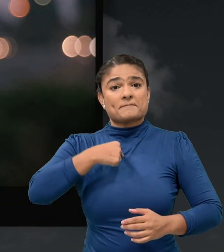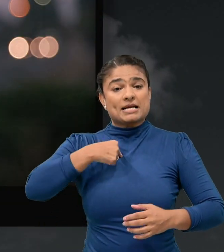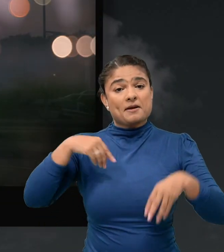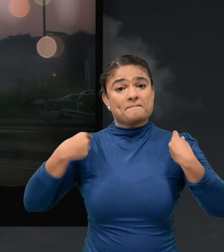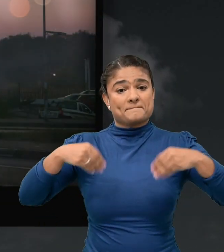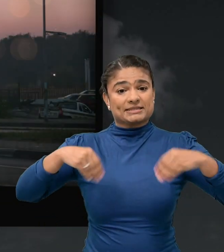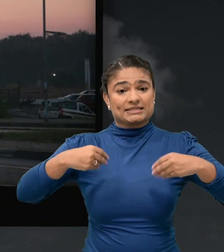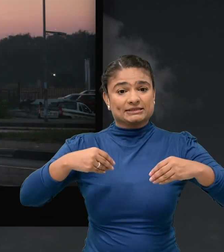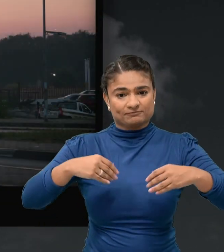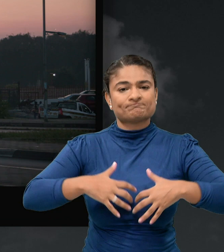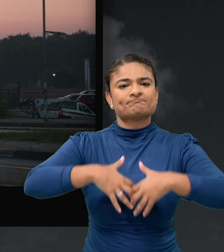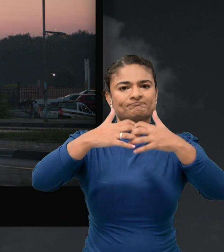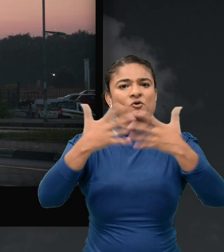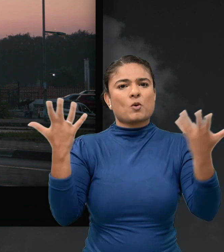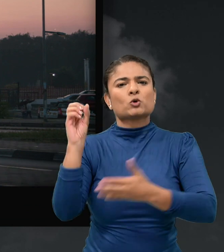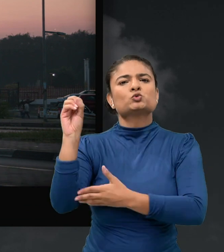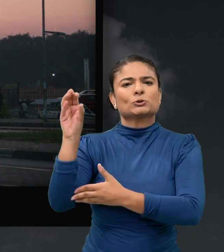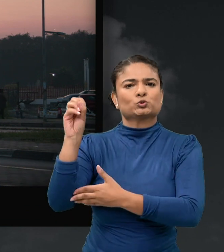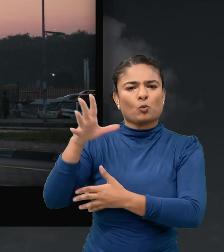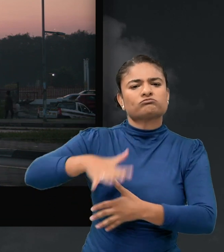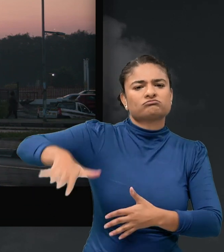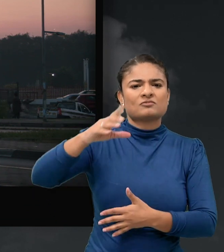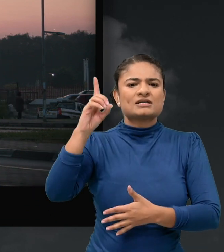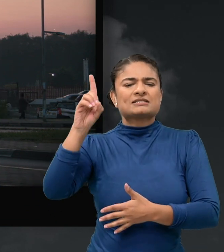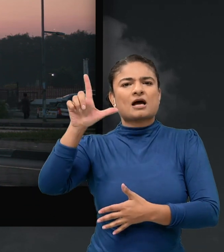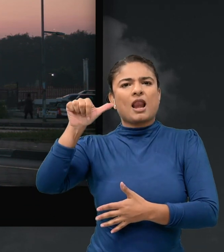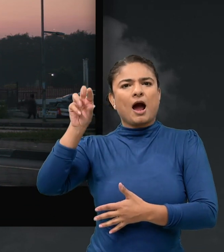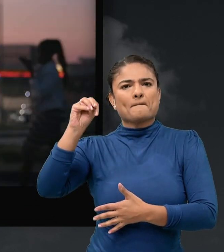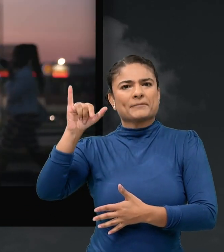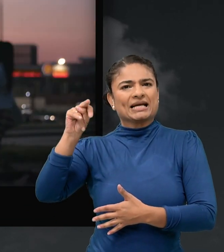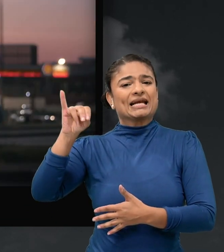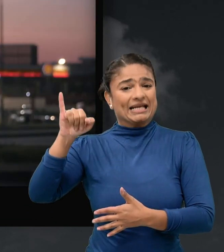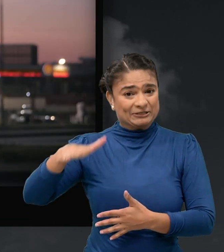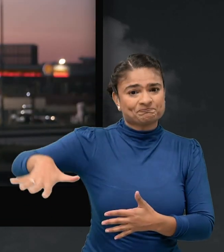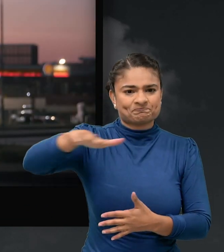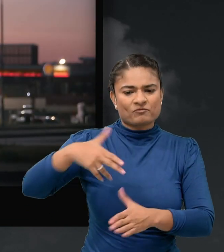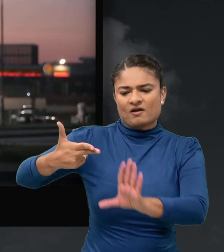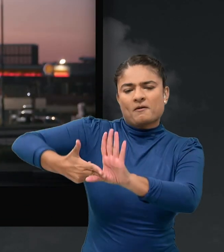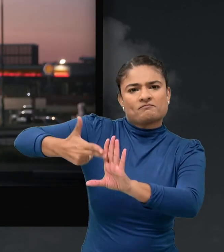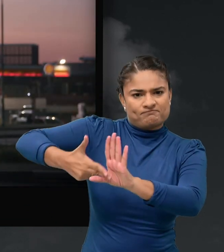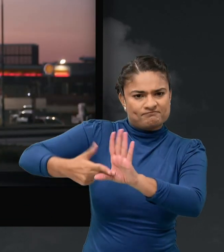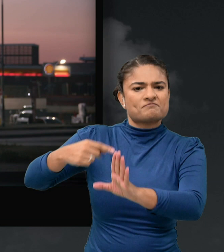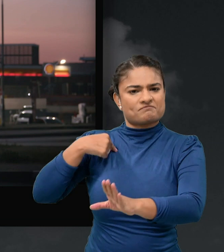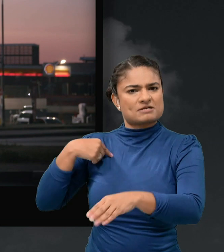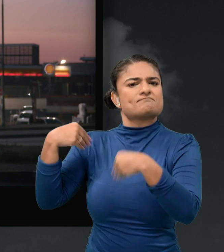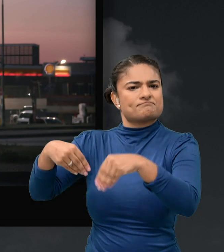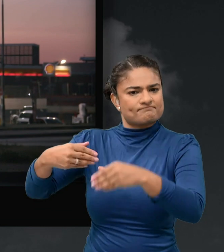Ile dlamini a Soweto la ifambisa ku business ra filling